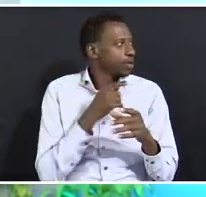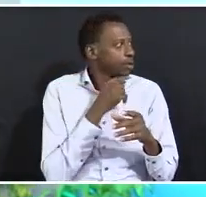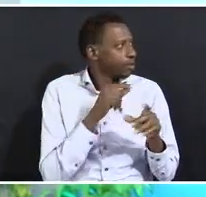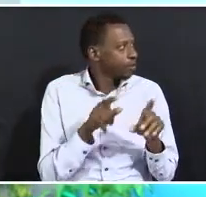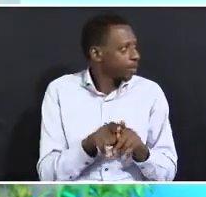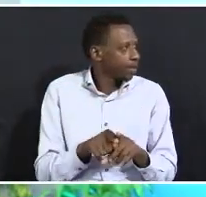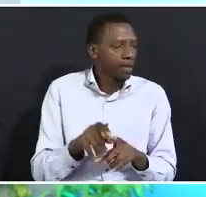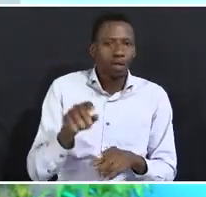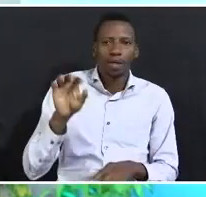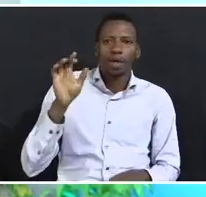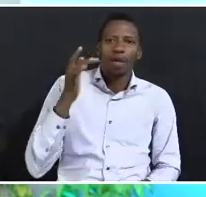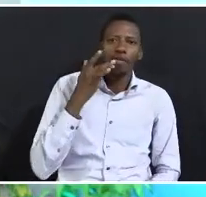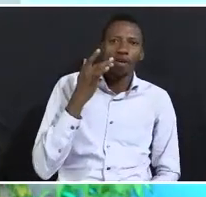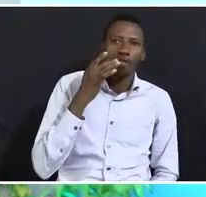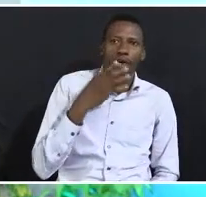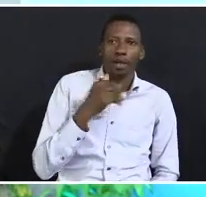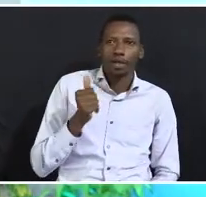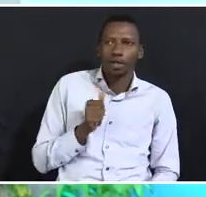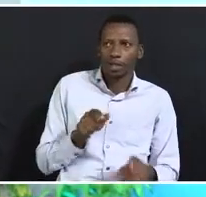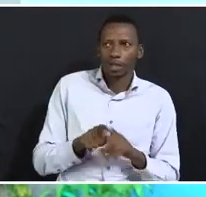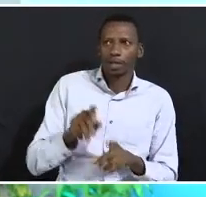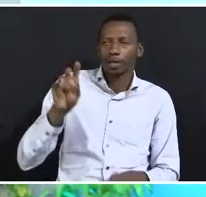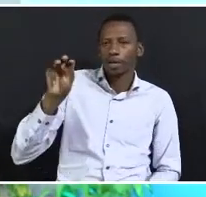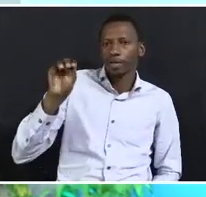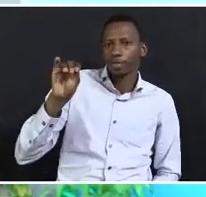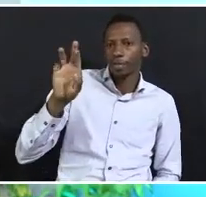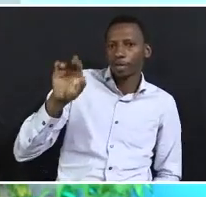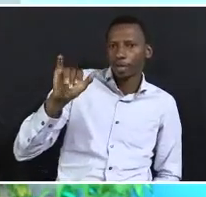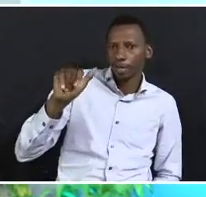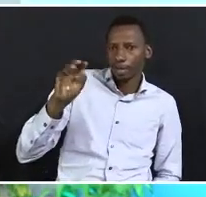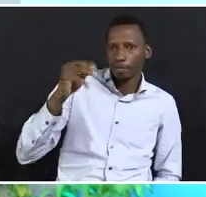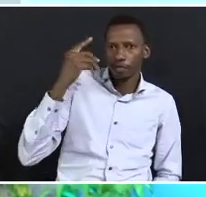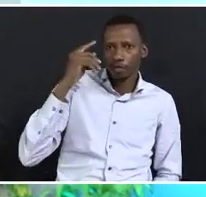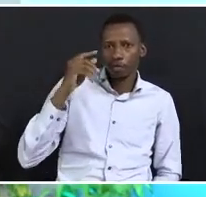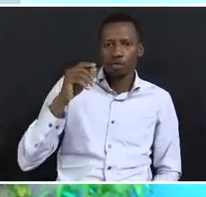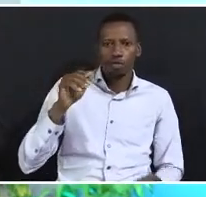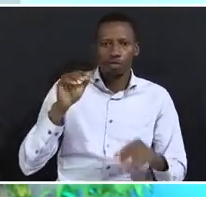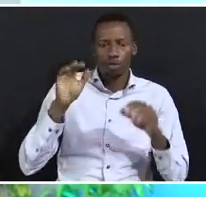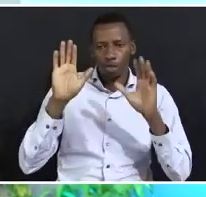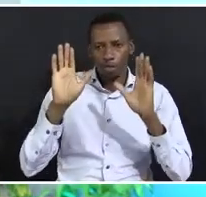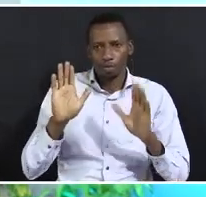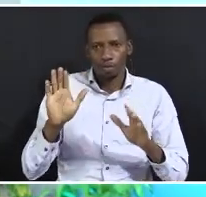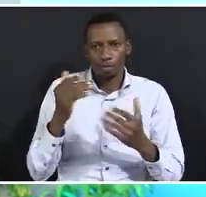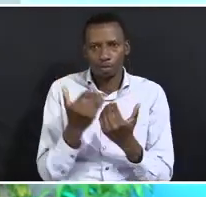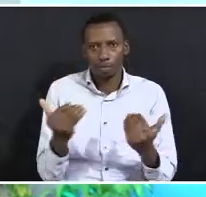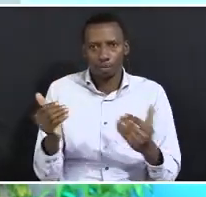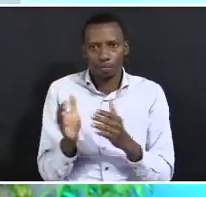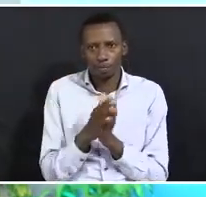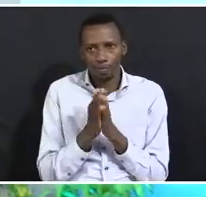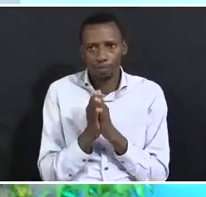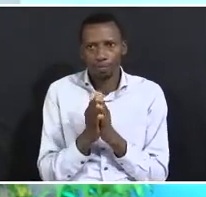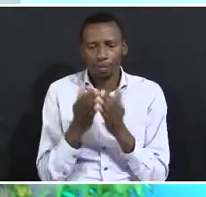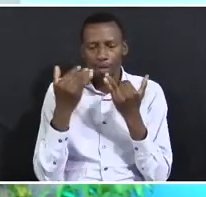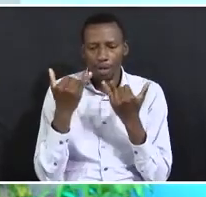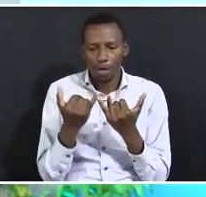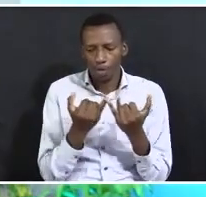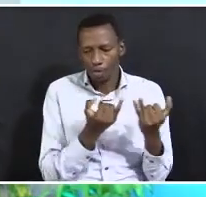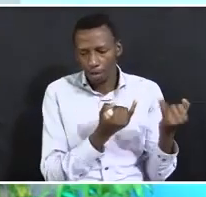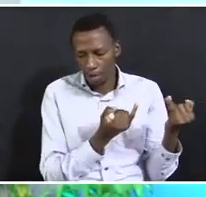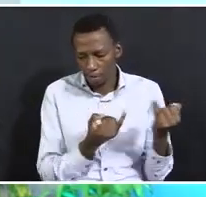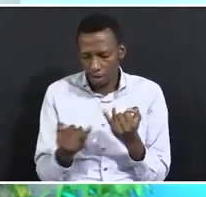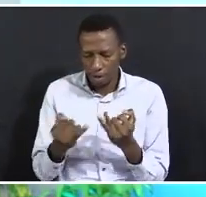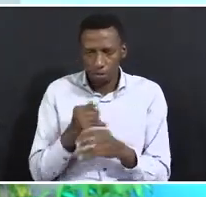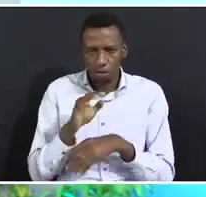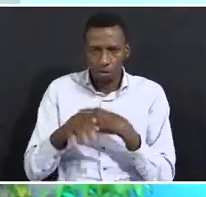and Sister Miriam, for the wonderful children's story. I invite all of us for this